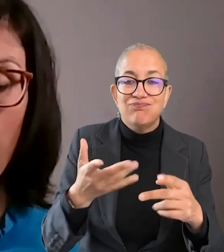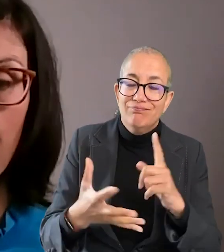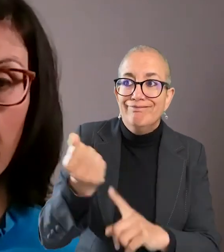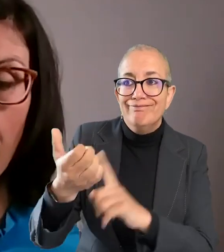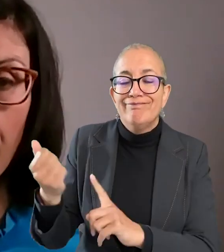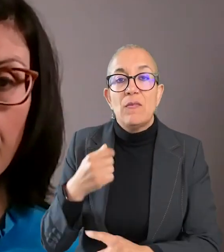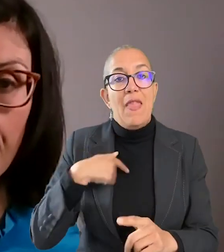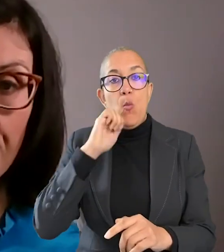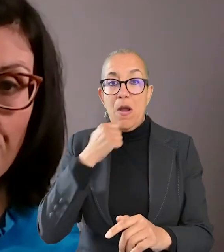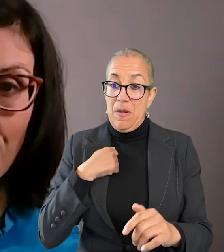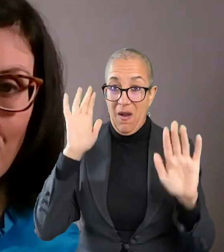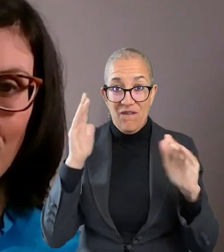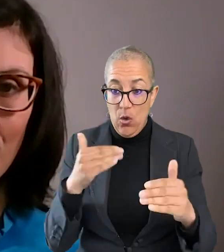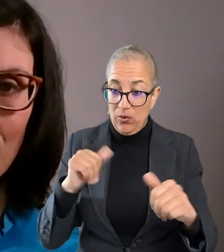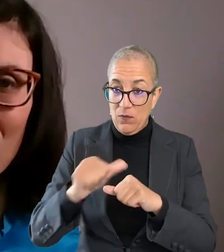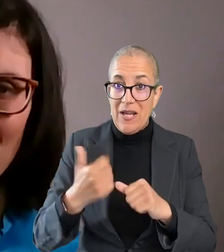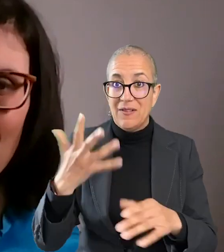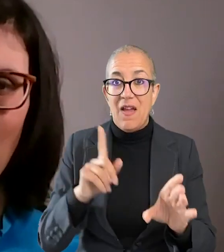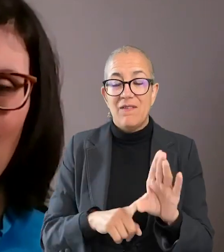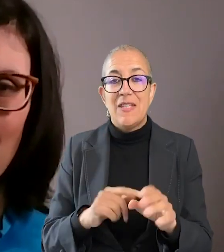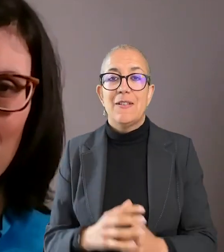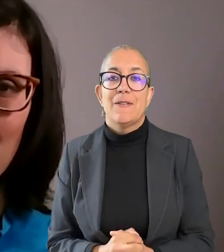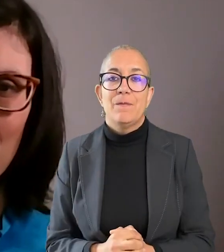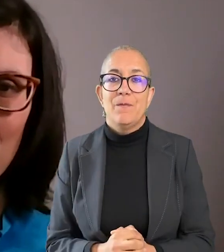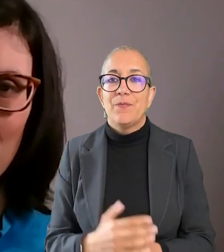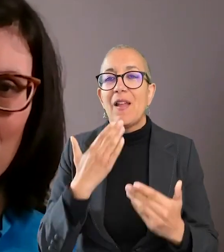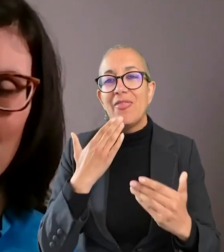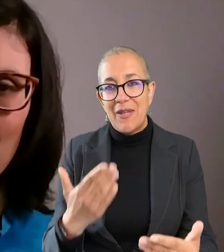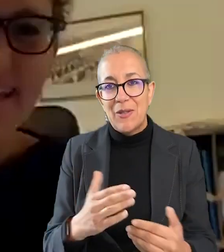will be over the next 5 years. Thank you. Thank you.